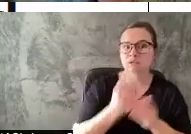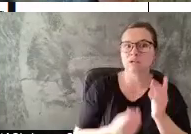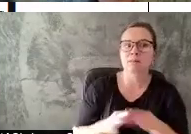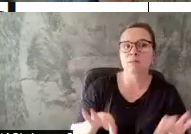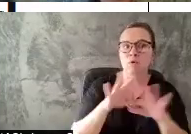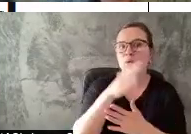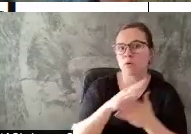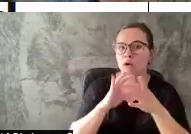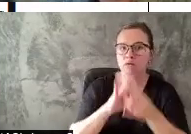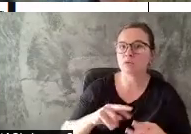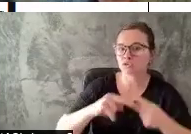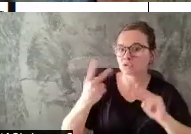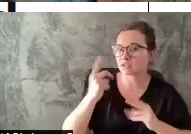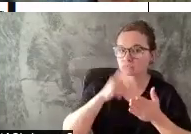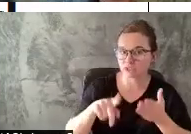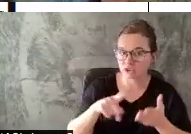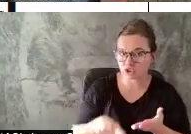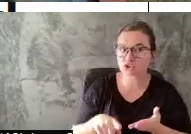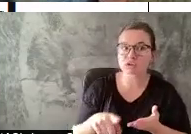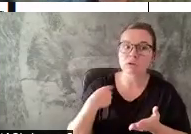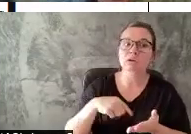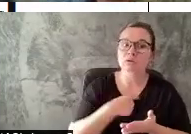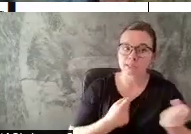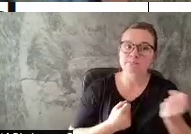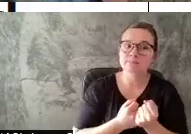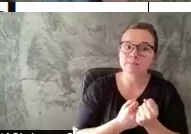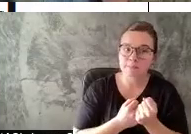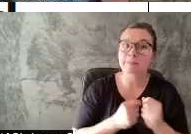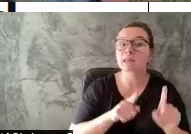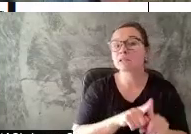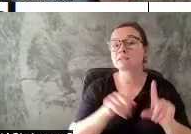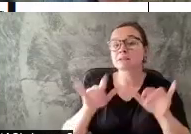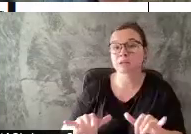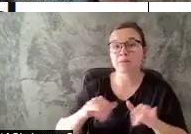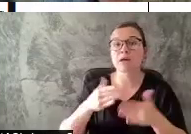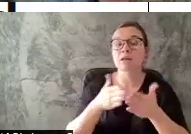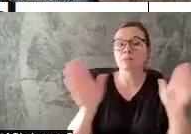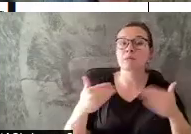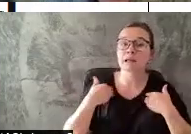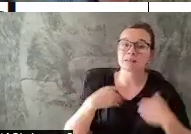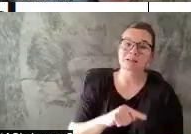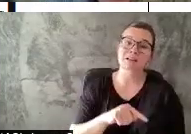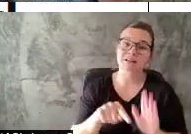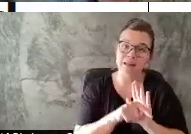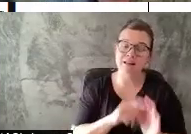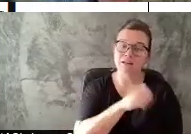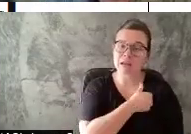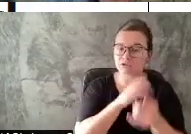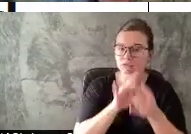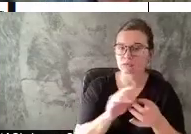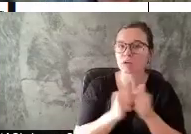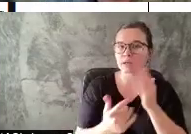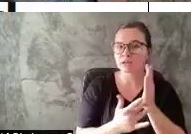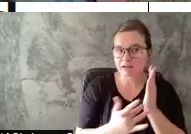of genetics research, are viewed very favorably. At the same time, the public tends to hold negative attitudes towards technologies related to